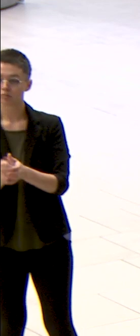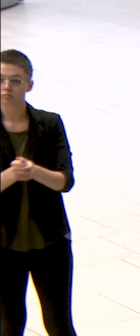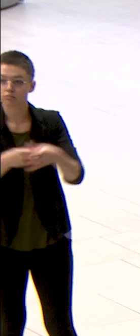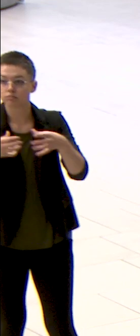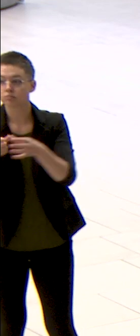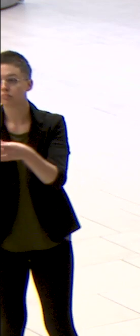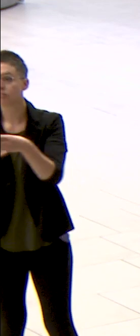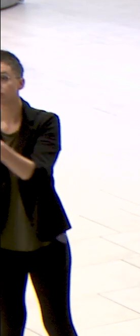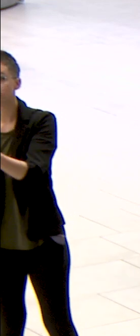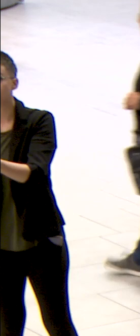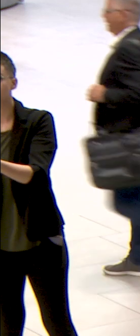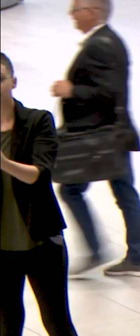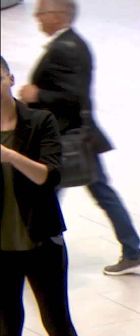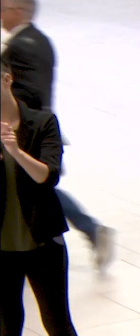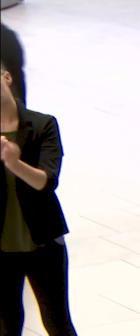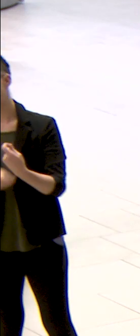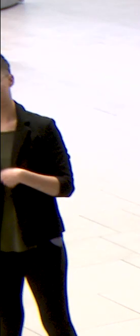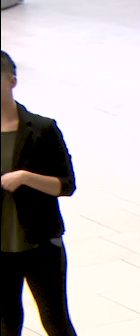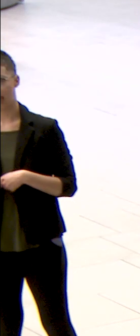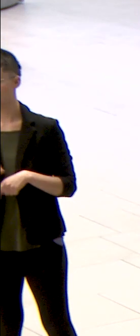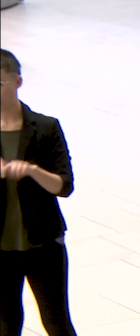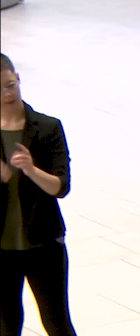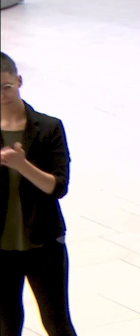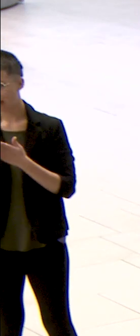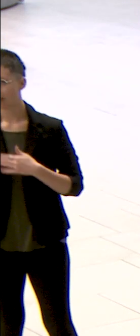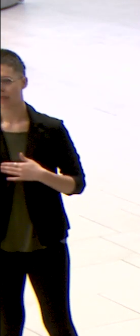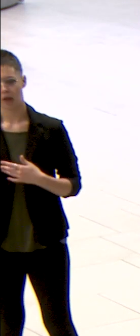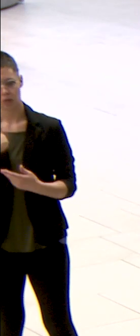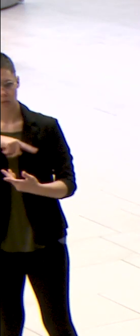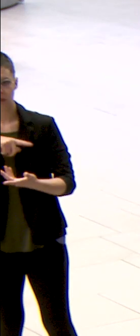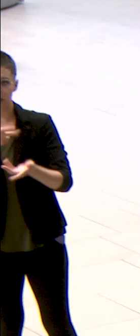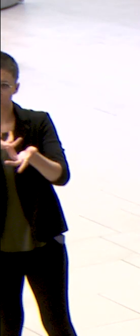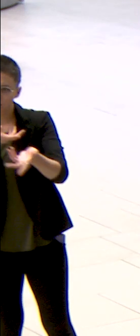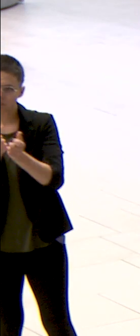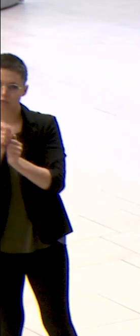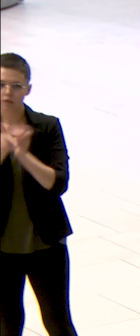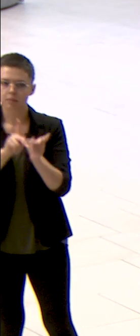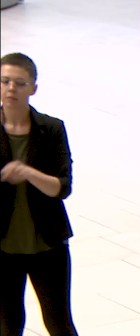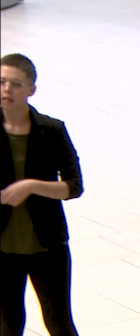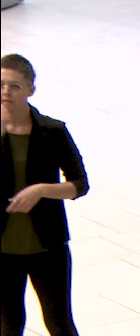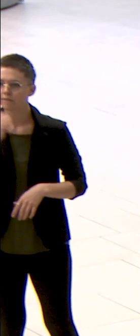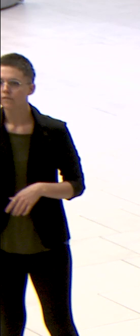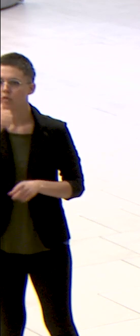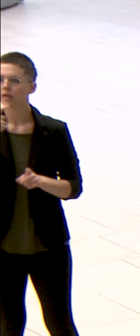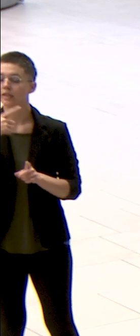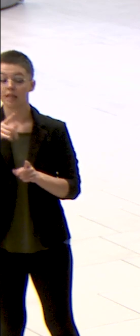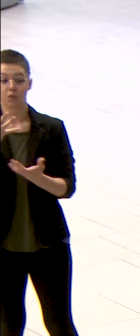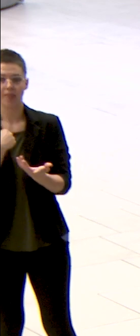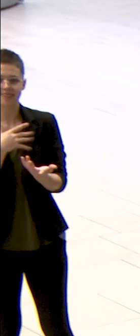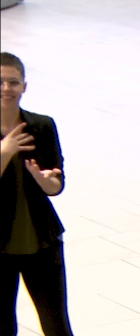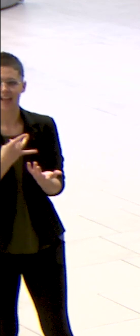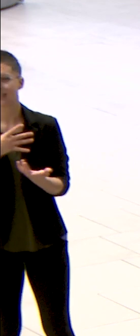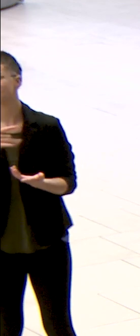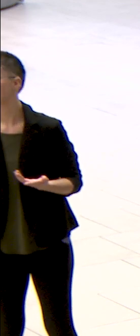that's irreplaceable. Like you cannot buy that. We engage with these people every single day and they tell us immediately what they like, they